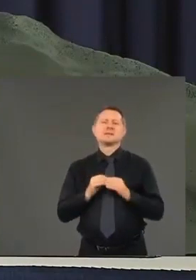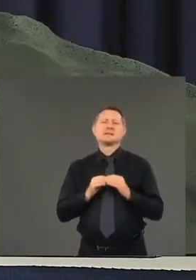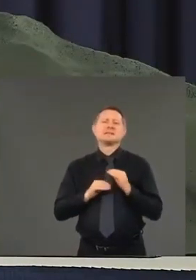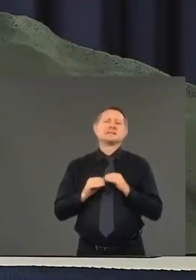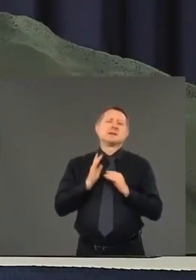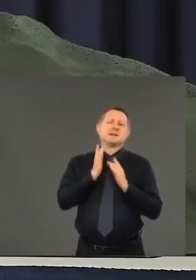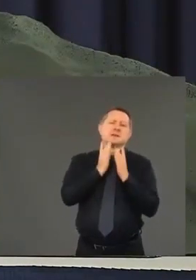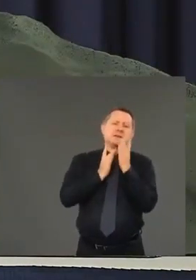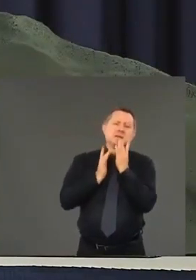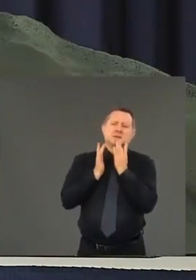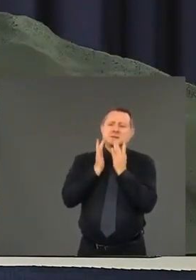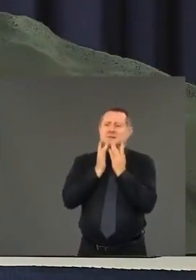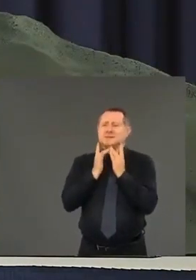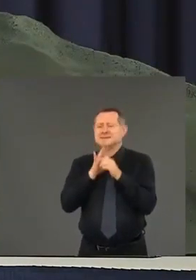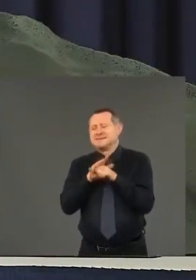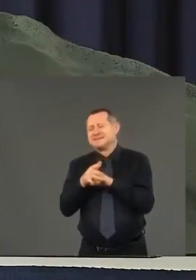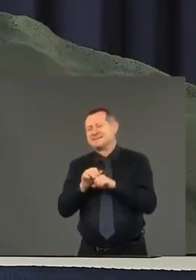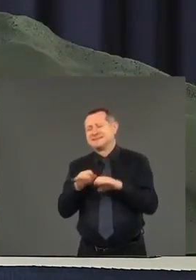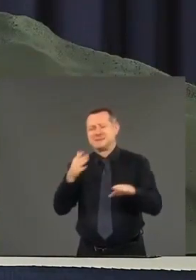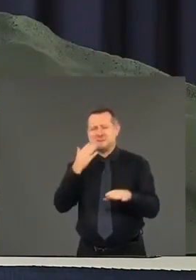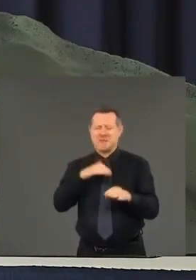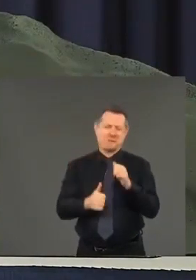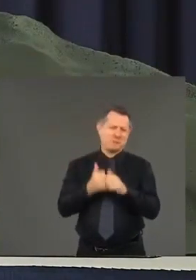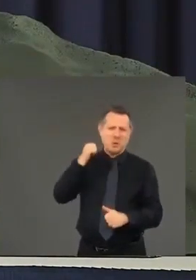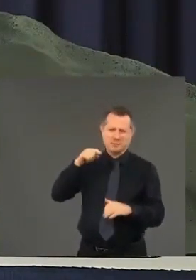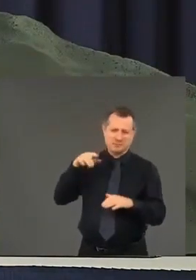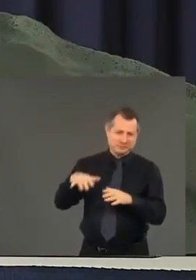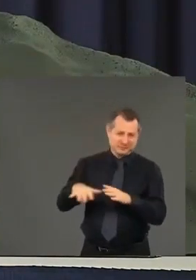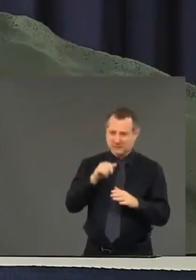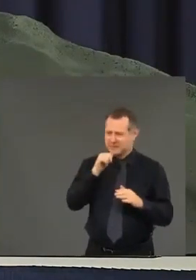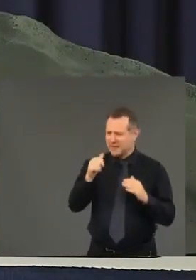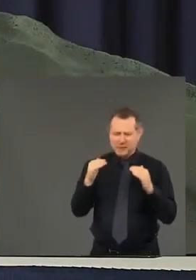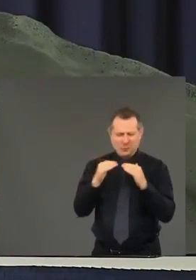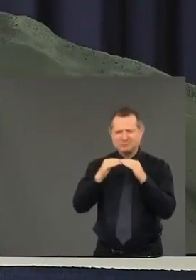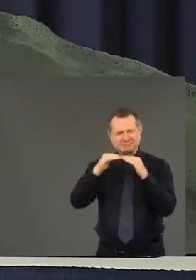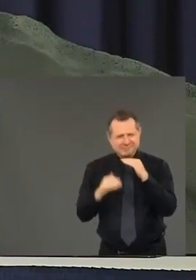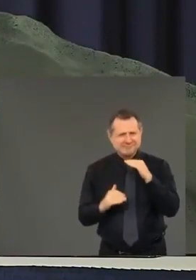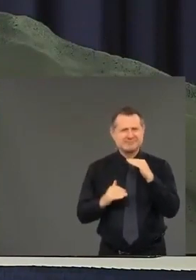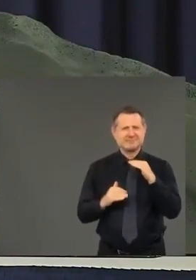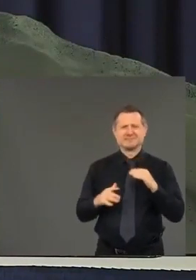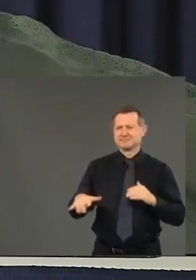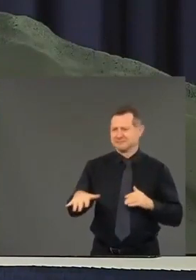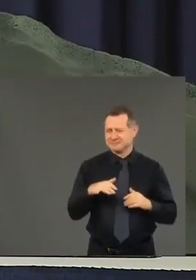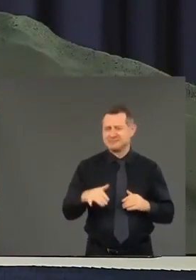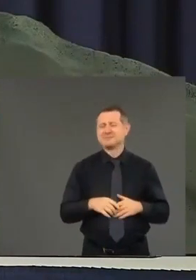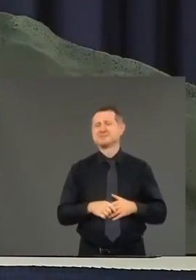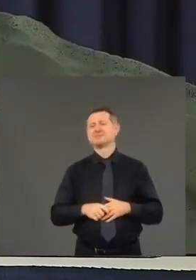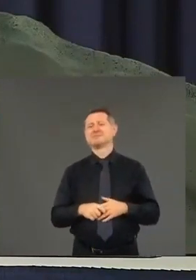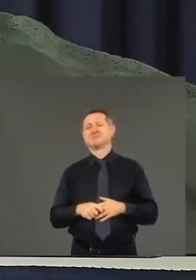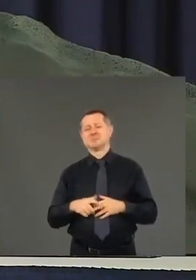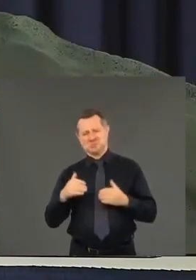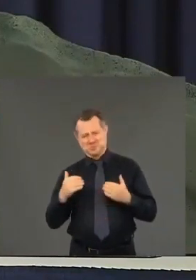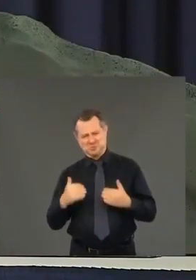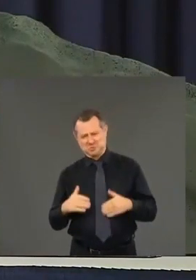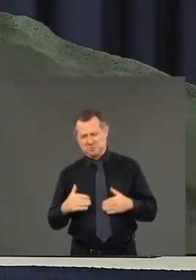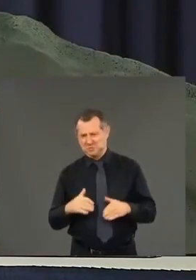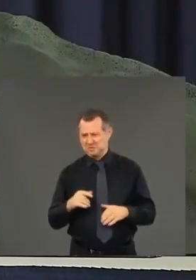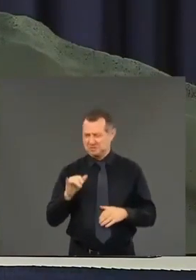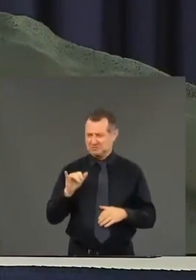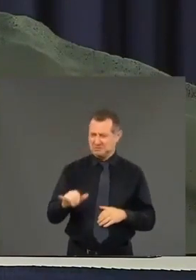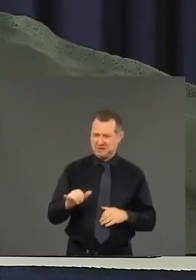COVID, suffering inequality all across the board. So it is in and of